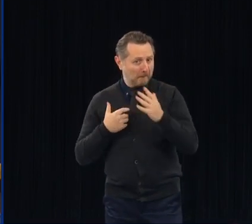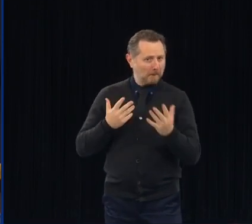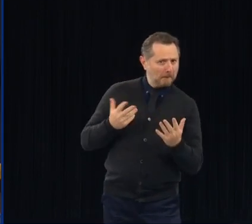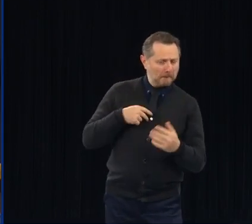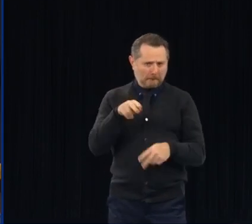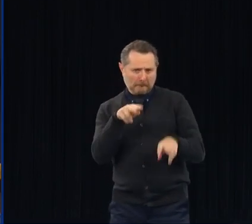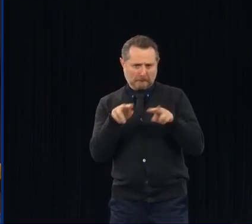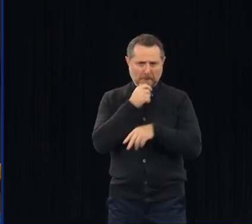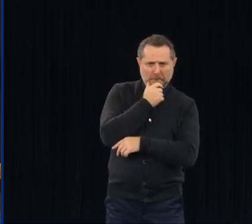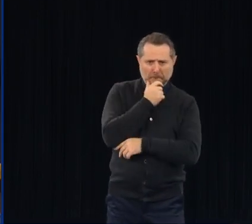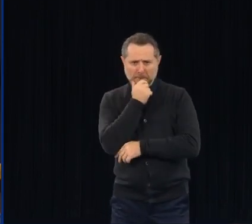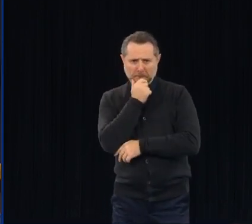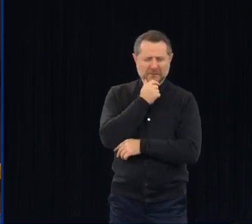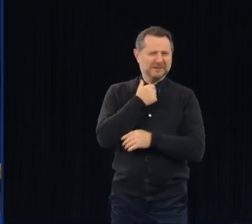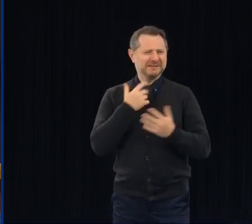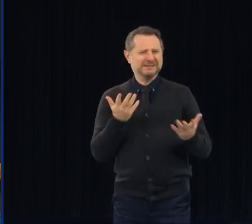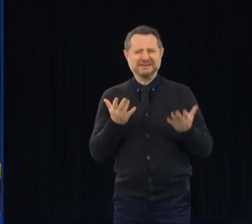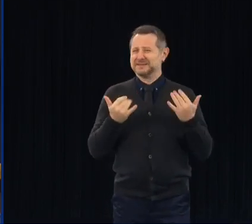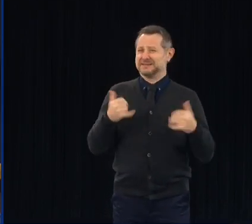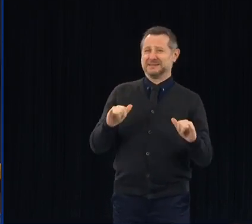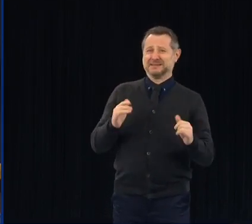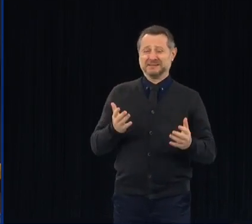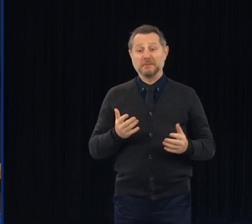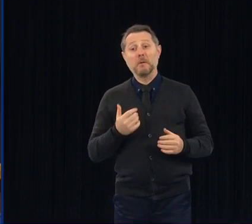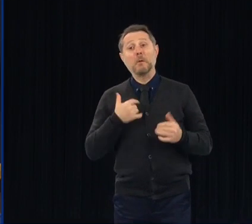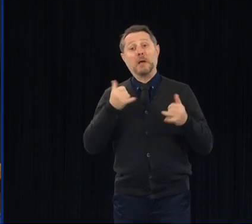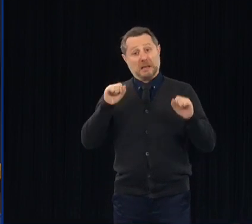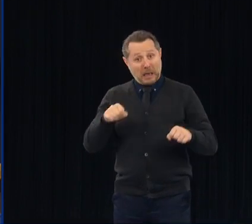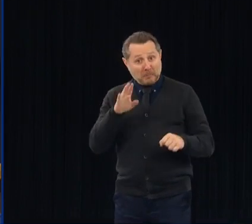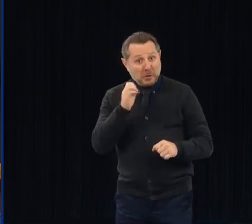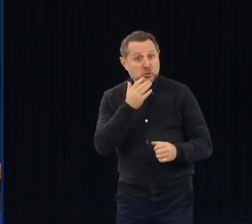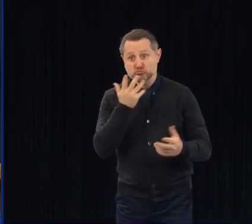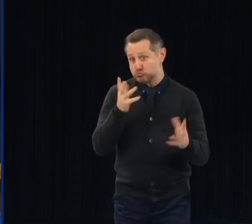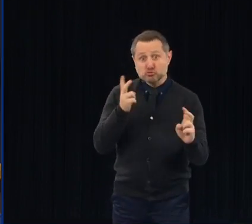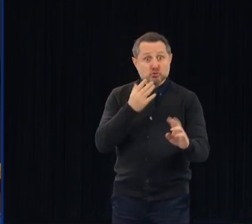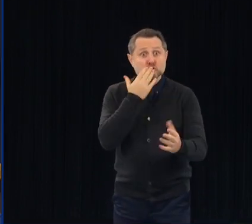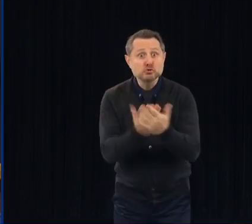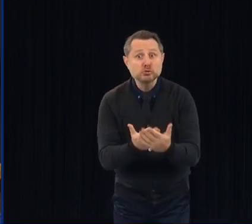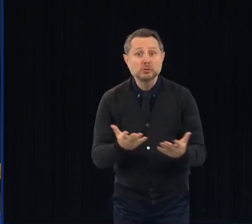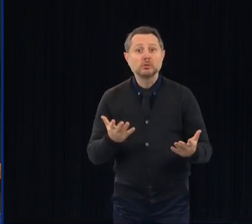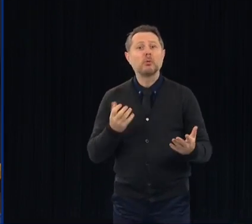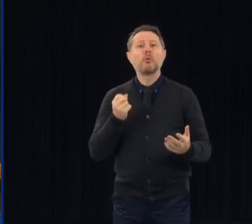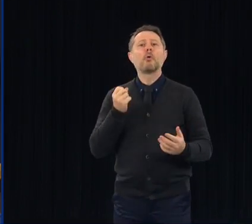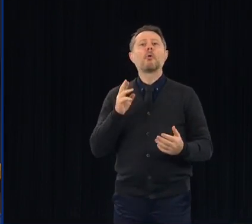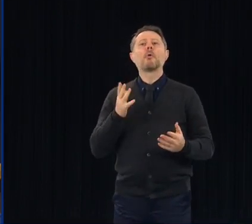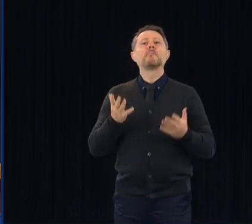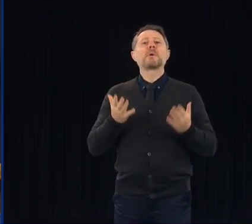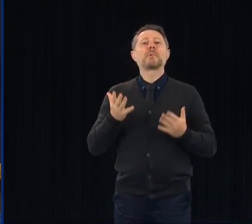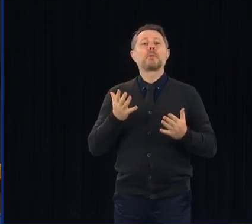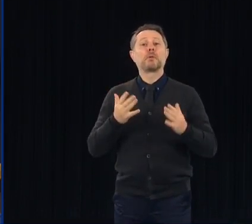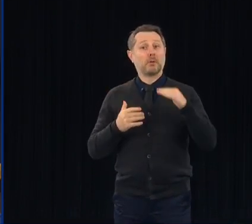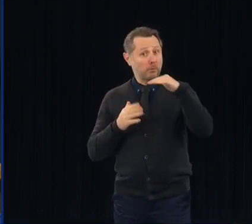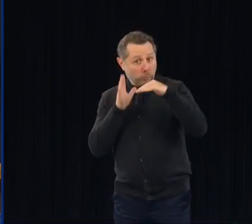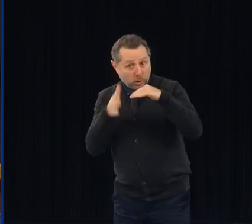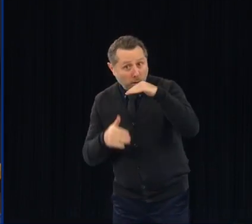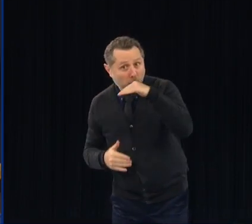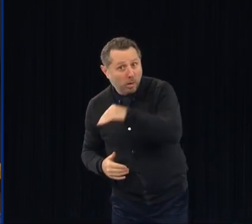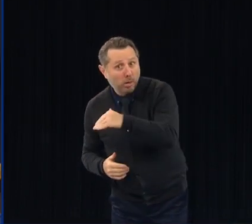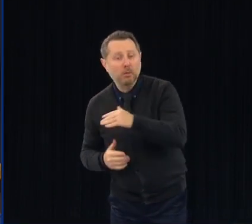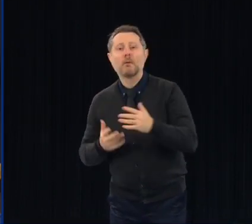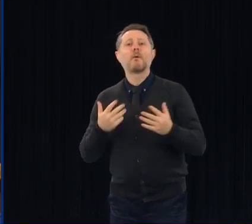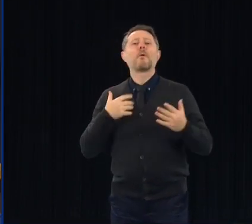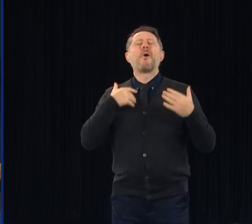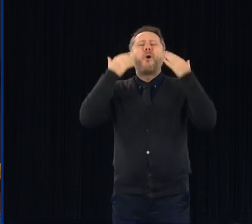which obviously would be good news because it means you plateau for a period of time and then you start to come down. And we're all feeling our way through